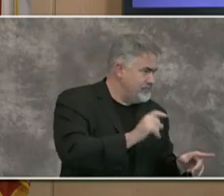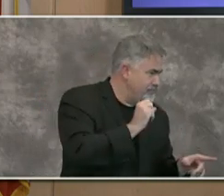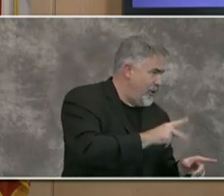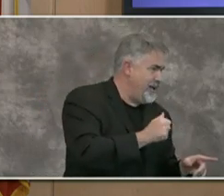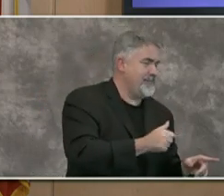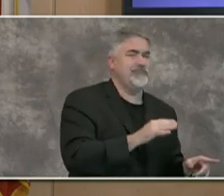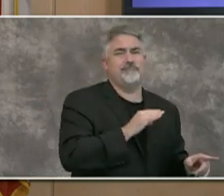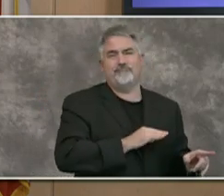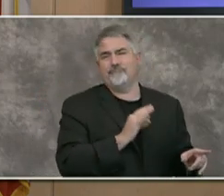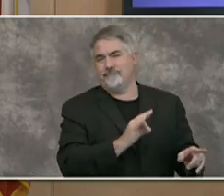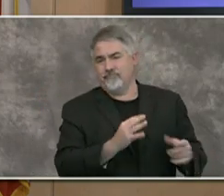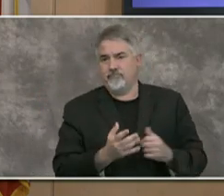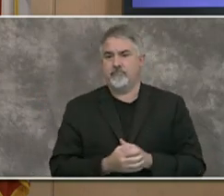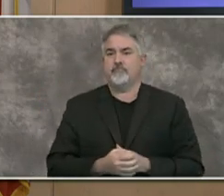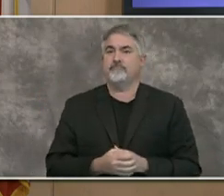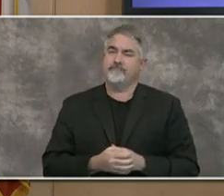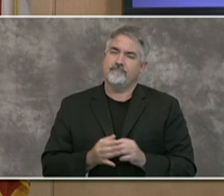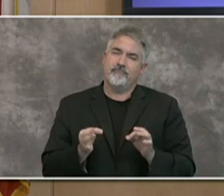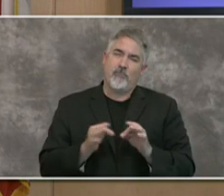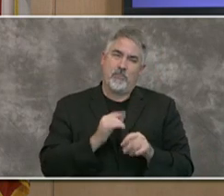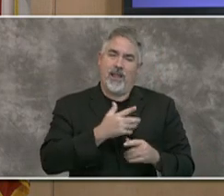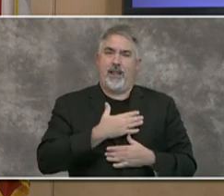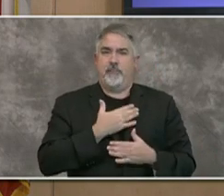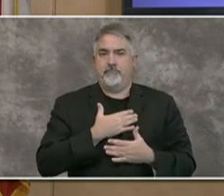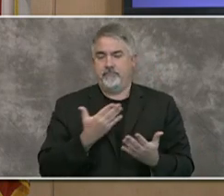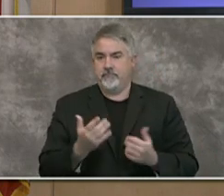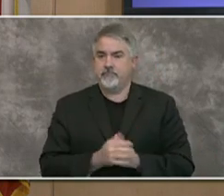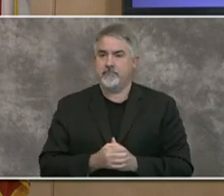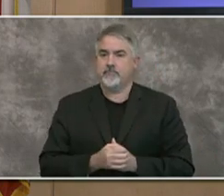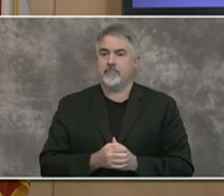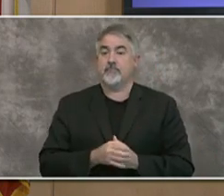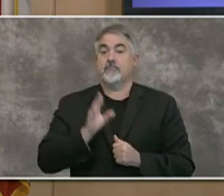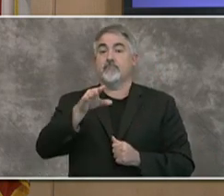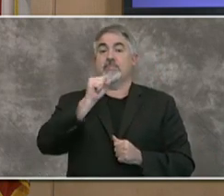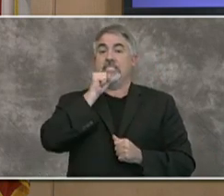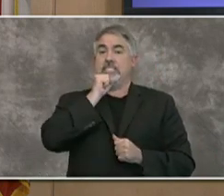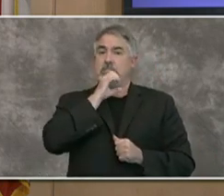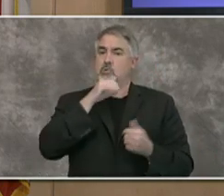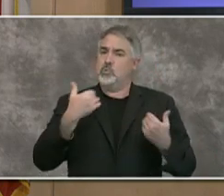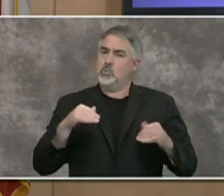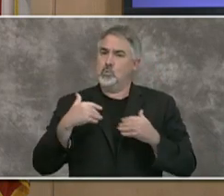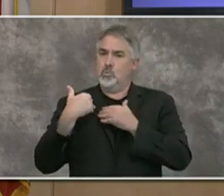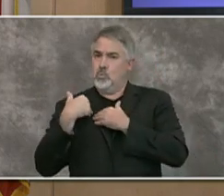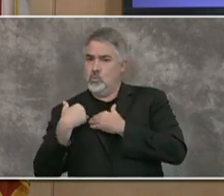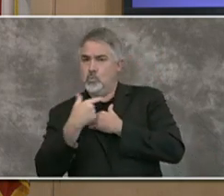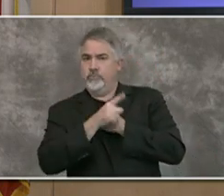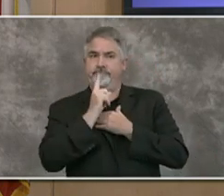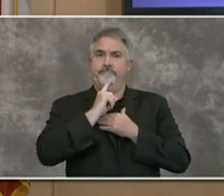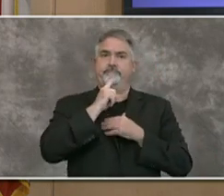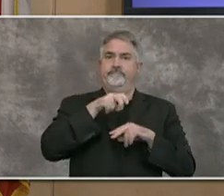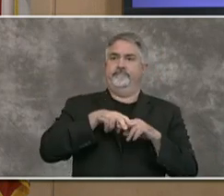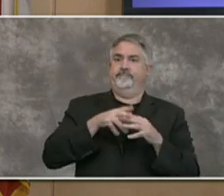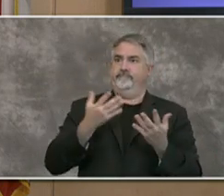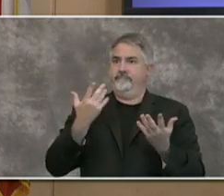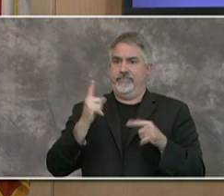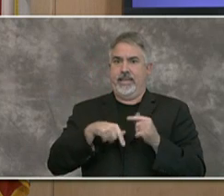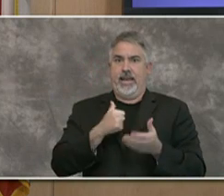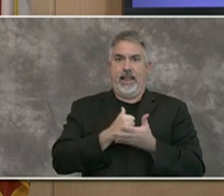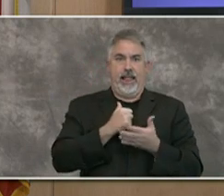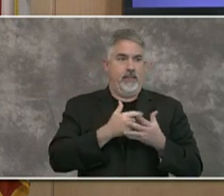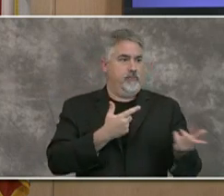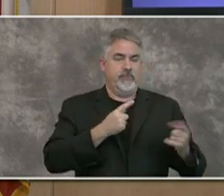strong. The burden that we bear on our seniors is obviously much greater. They've been asked to go into a different level